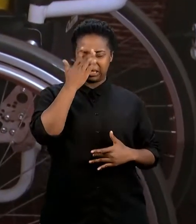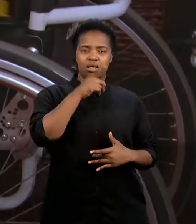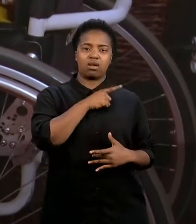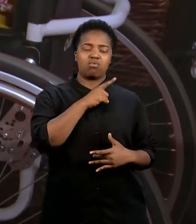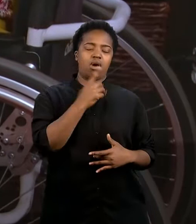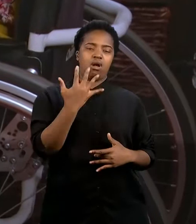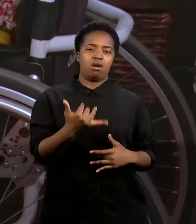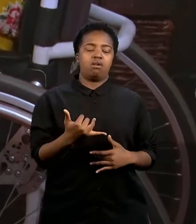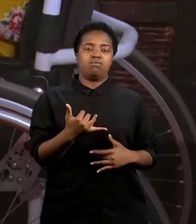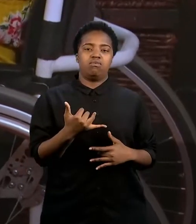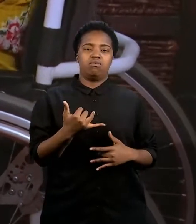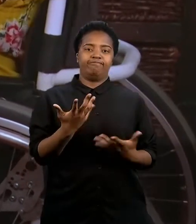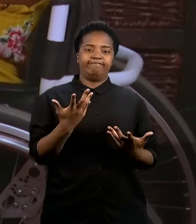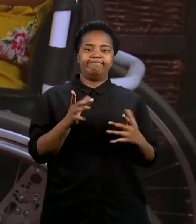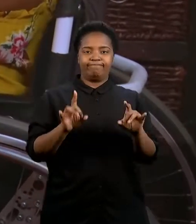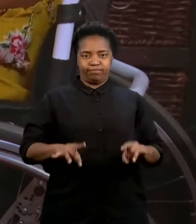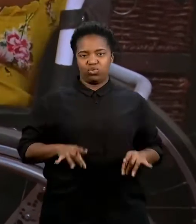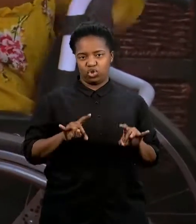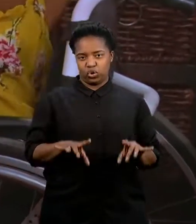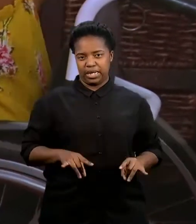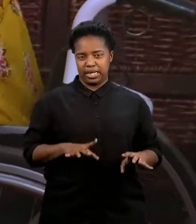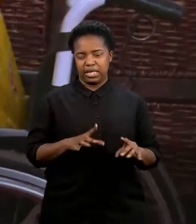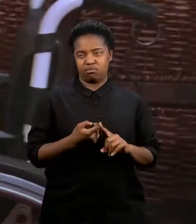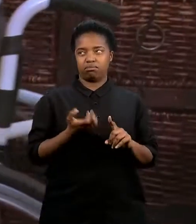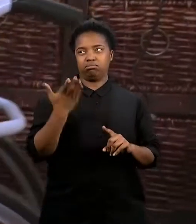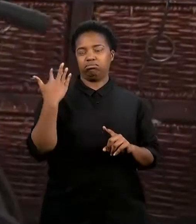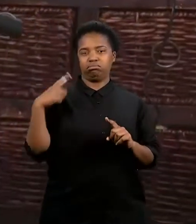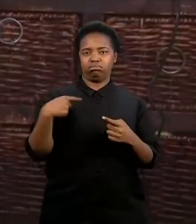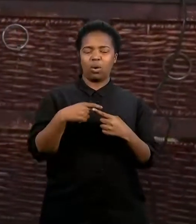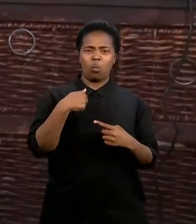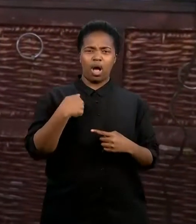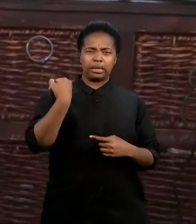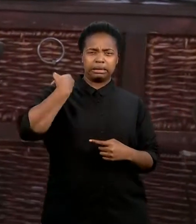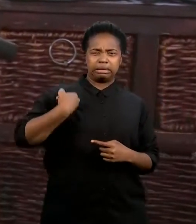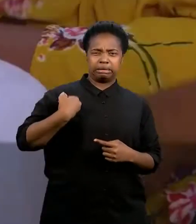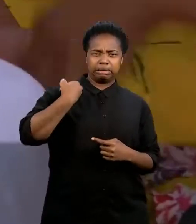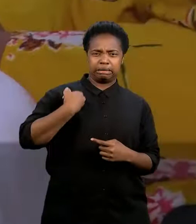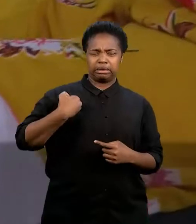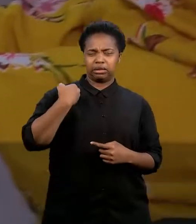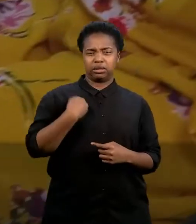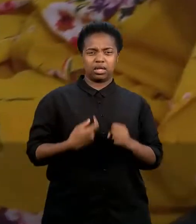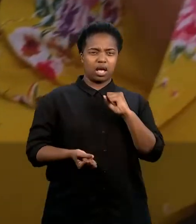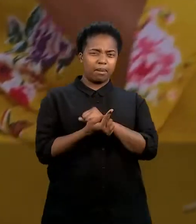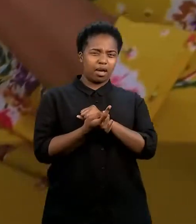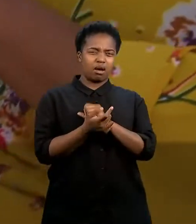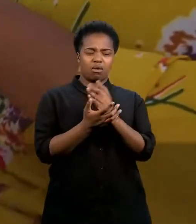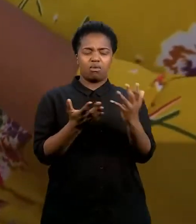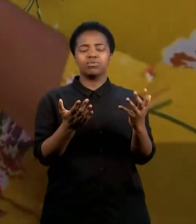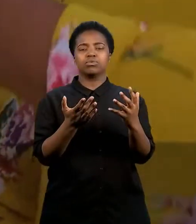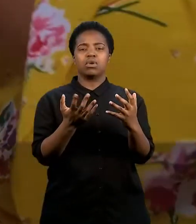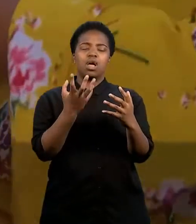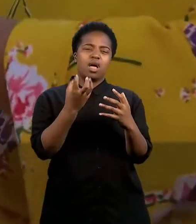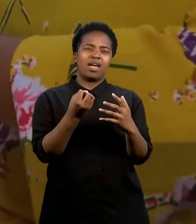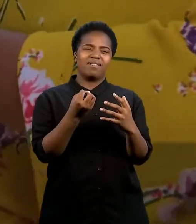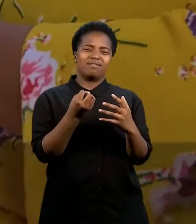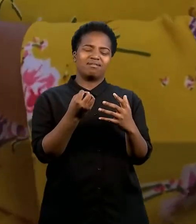gore ke be go wheelchair. Because I had a lot of surgeries and also kibilele radiation therapy.